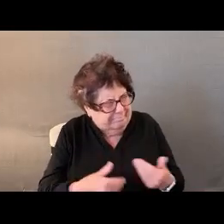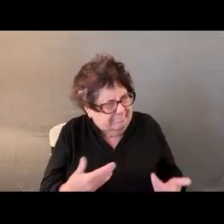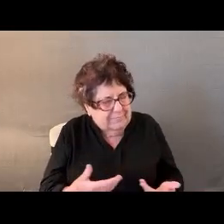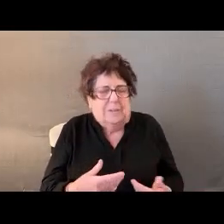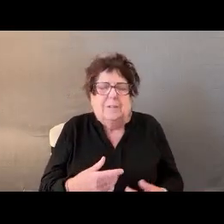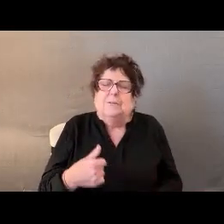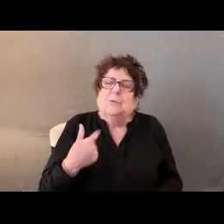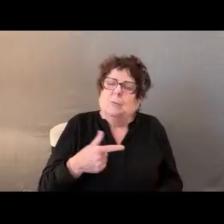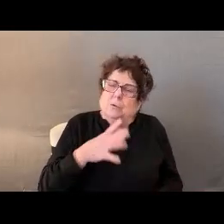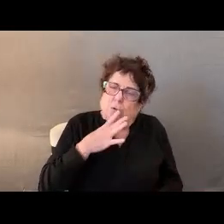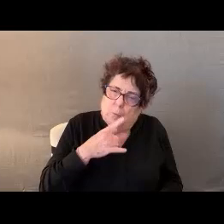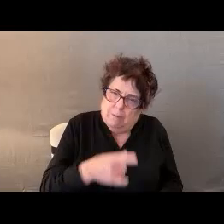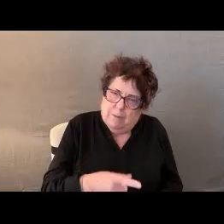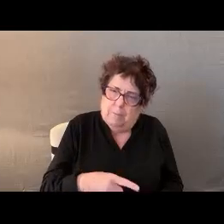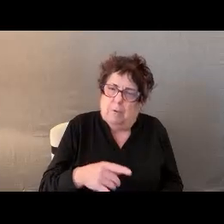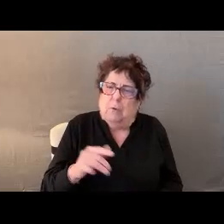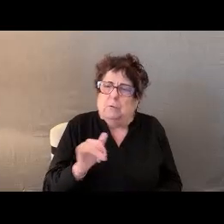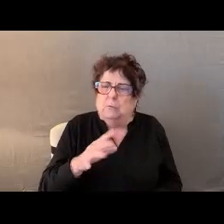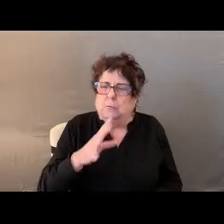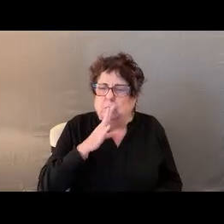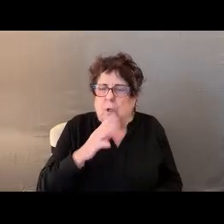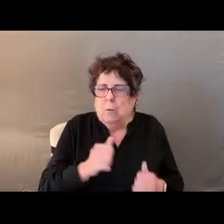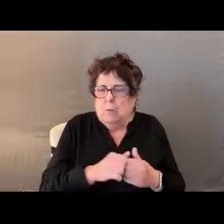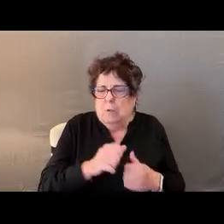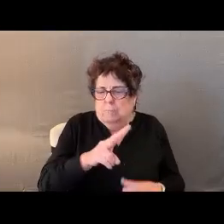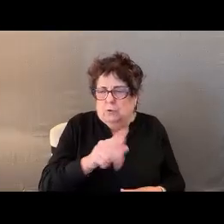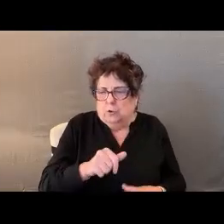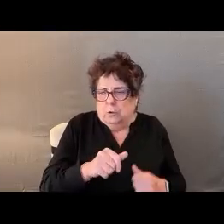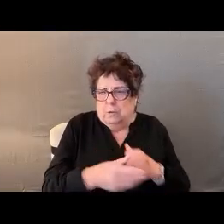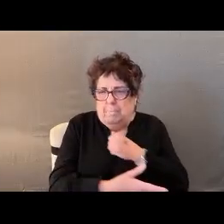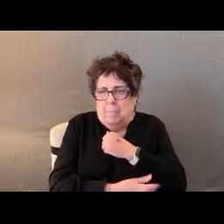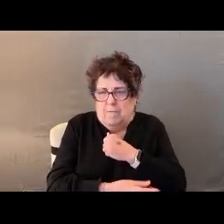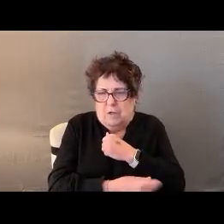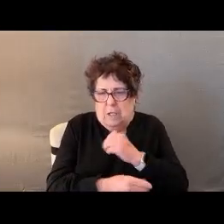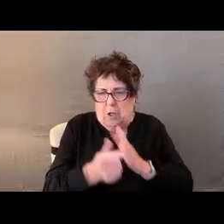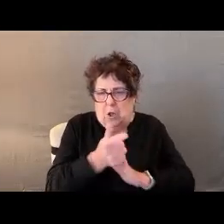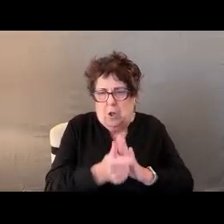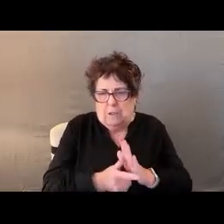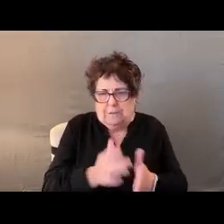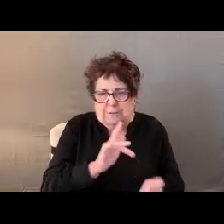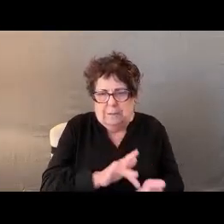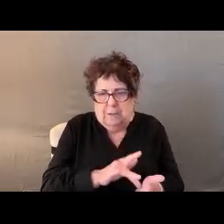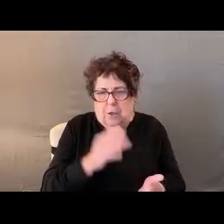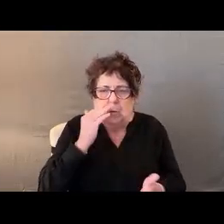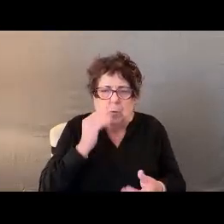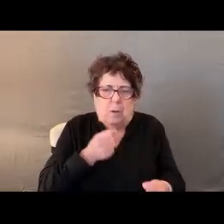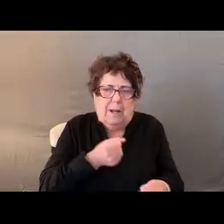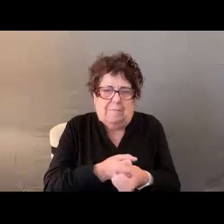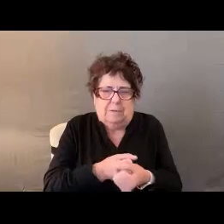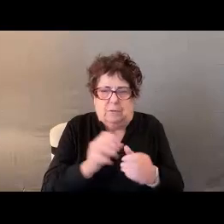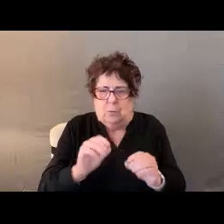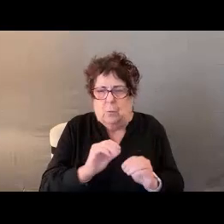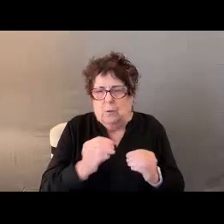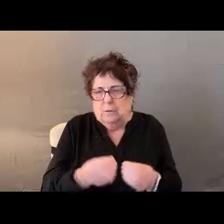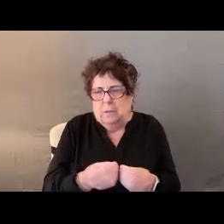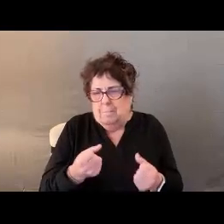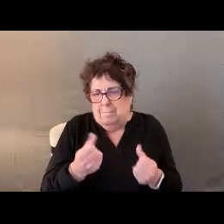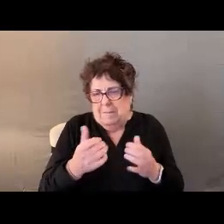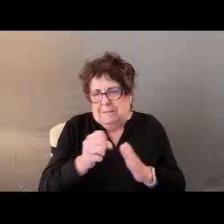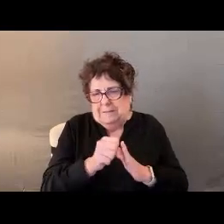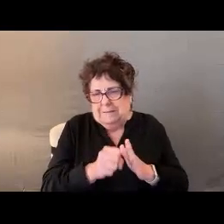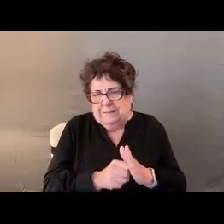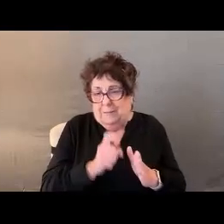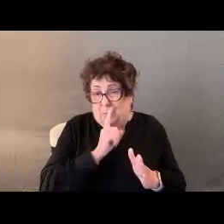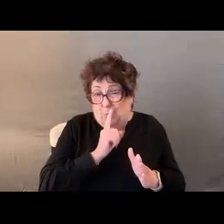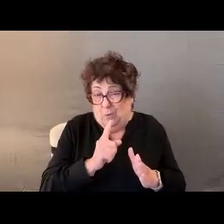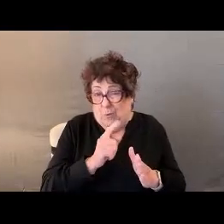the Virginia Poverty Law Center. And I know there are advocacy organizations in many states that are really representing individual clients and